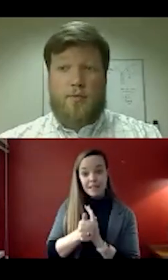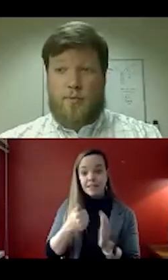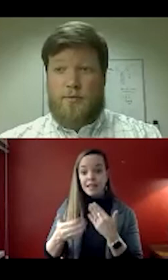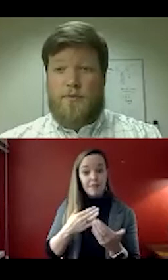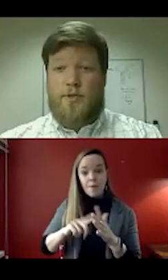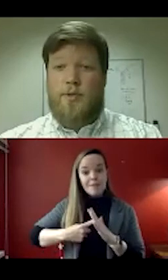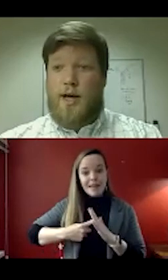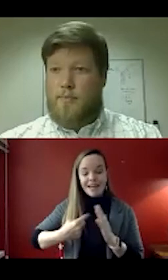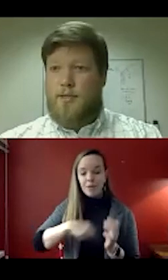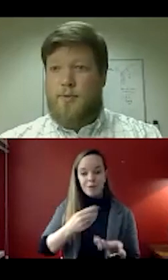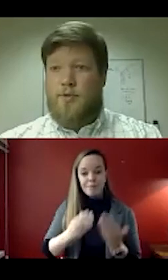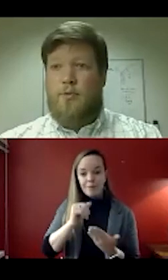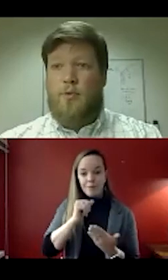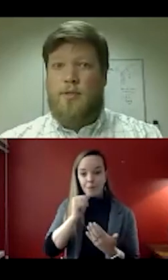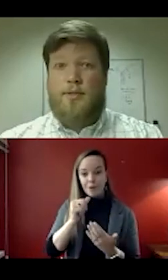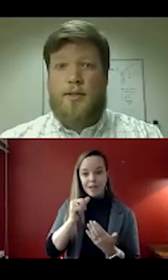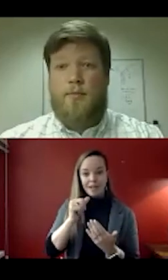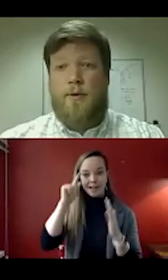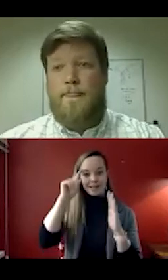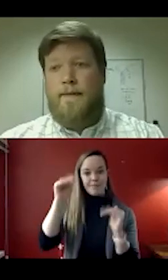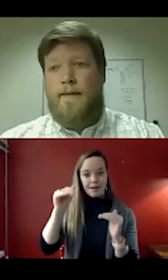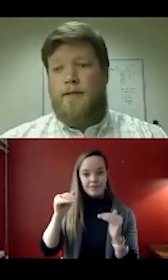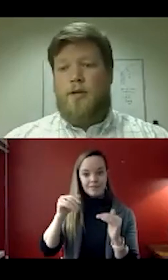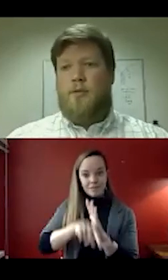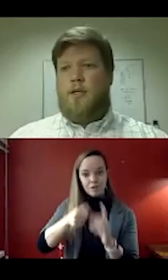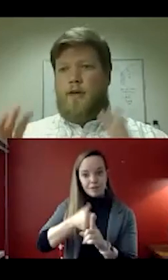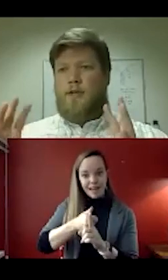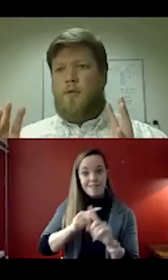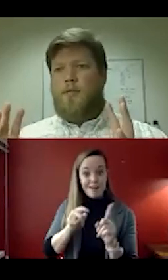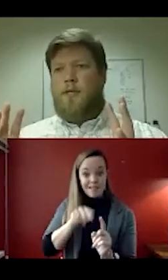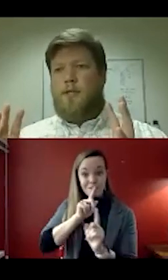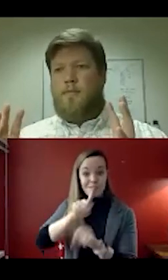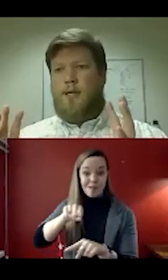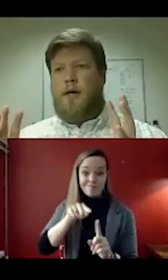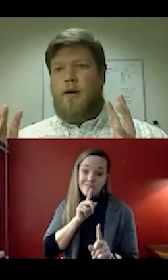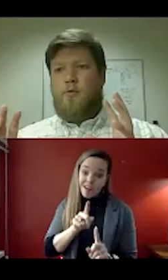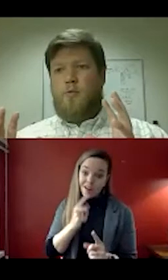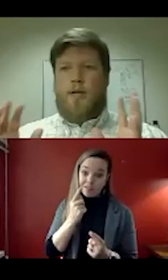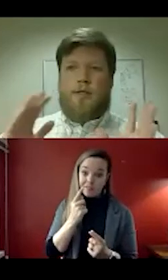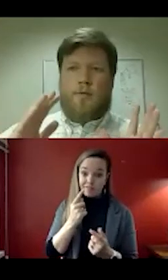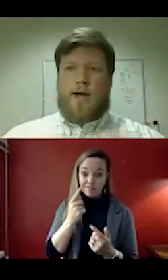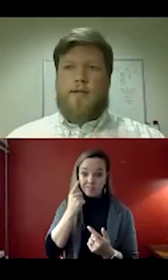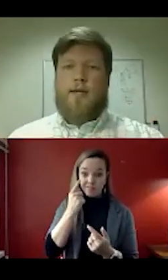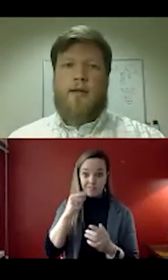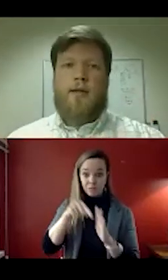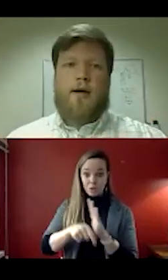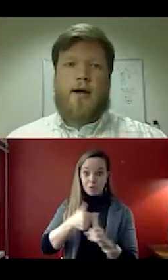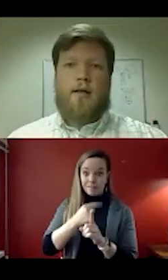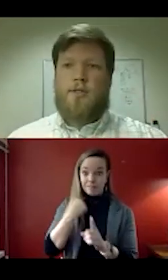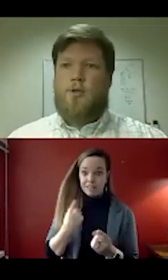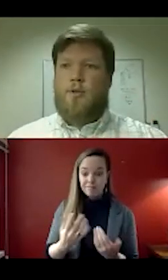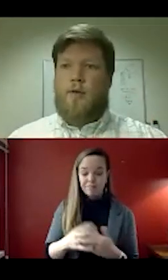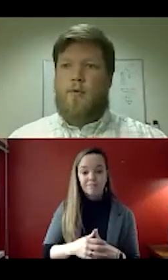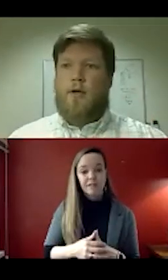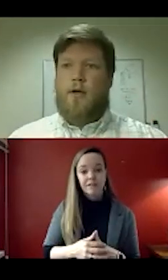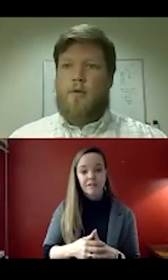thought would have been at risk for suicide, but it's a person who reported to us that they were. So this intervention really seems to be redirecting the